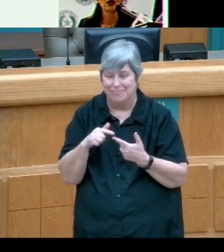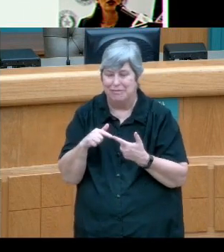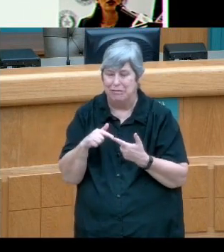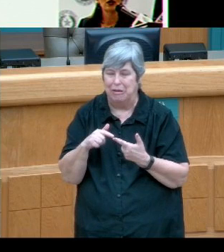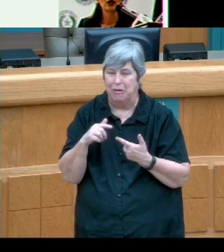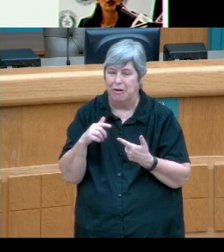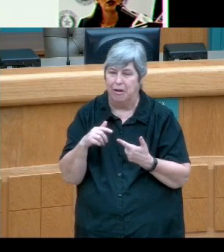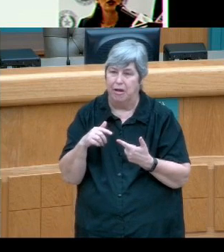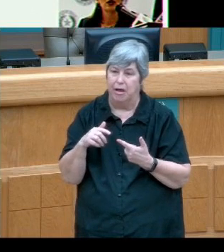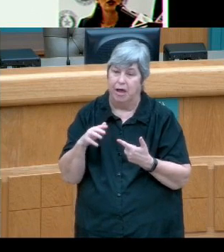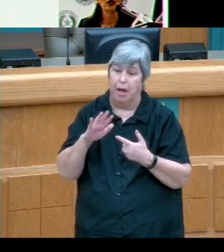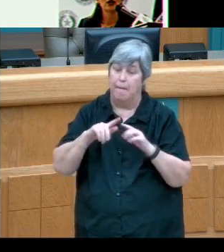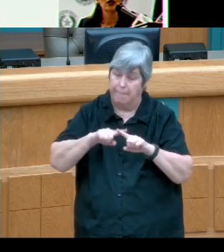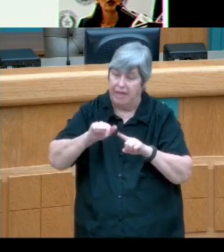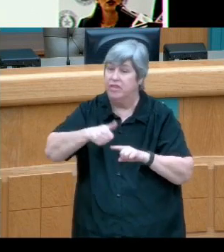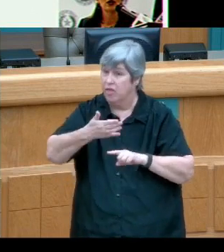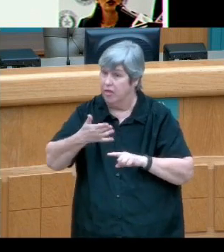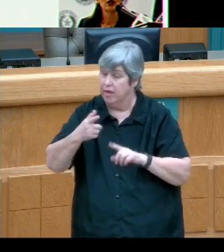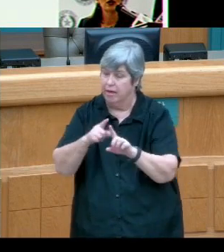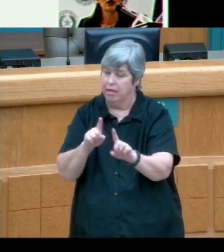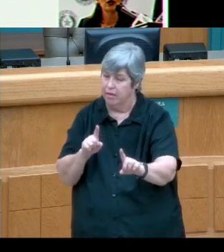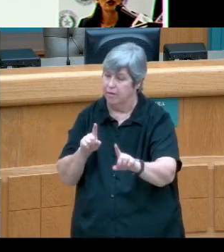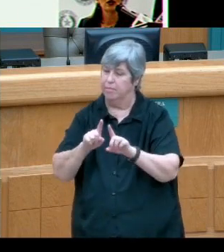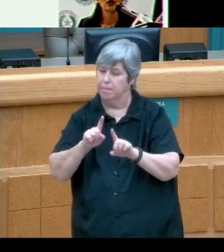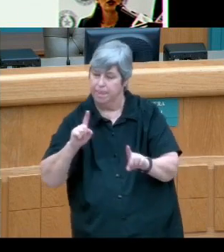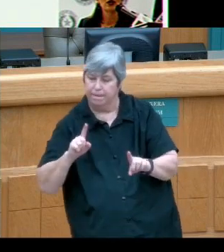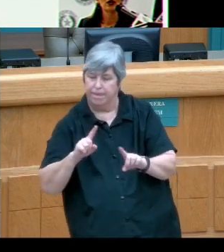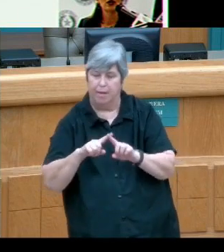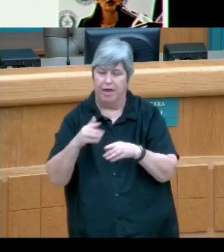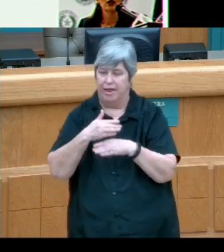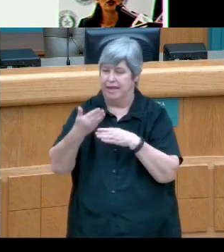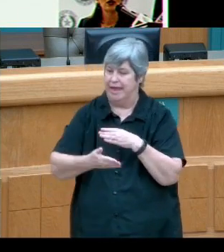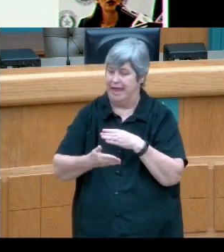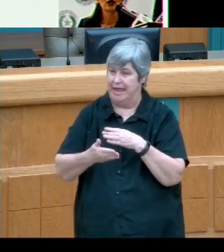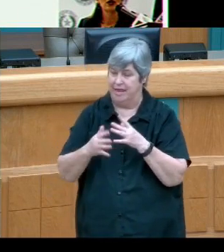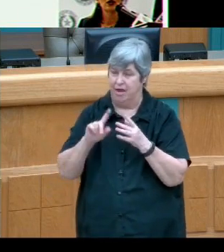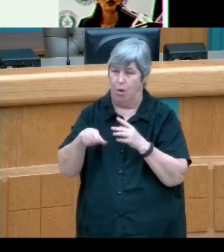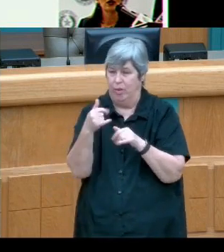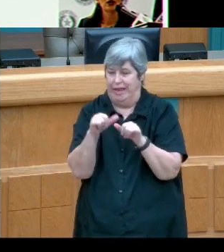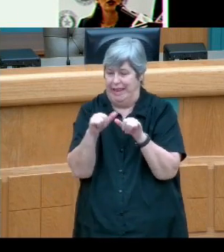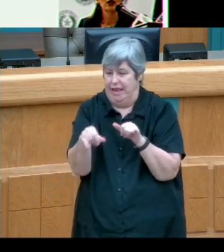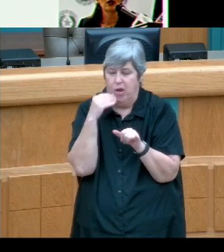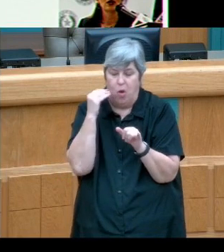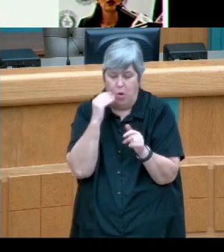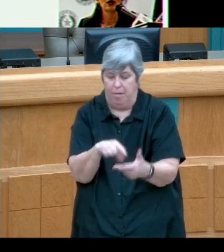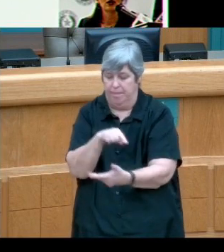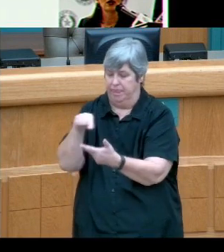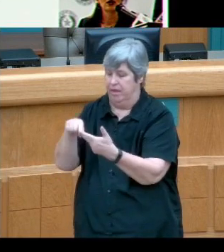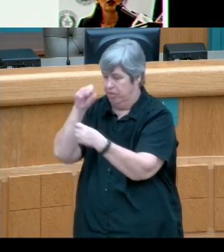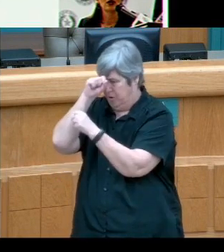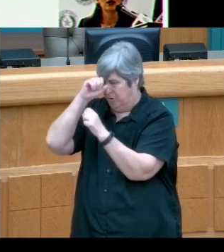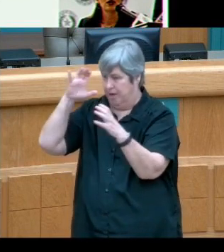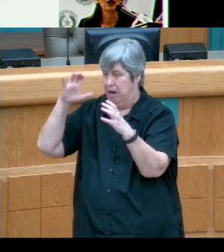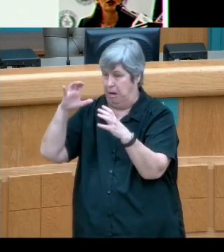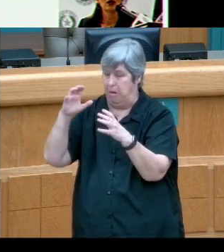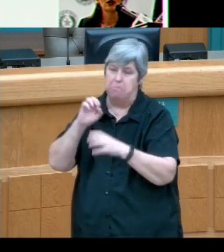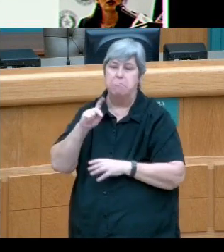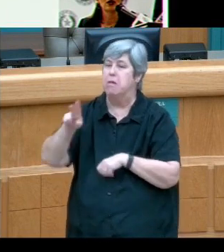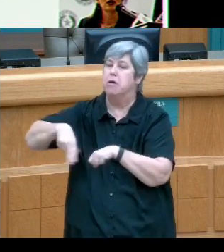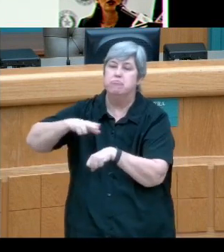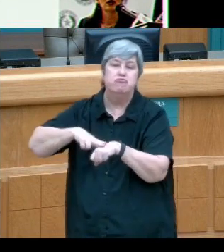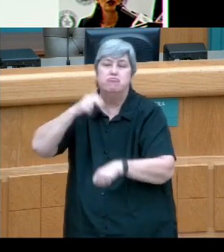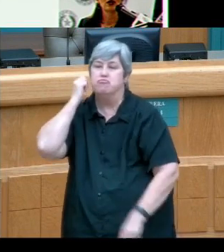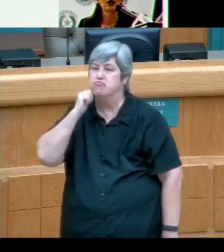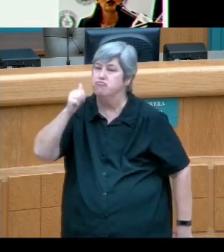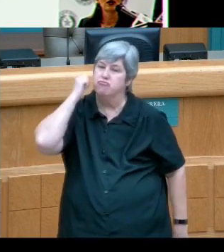to keep all the other interventions in place, but end stay-at-home in this scenario. And then the third scenario, which is back to